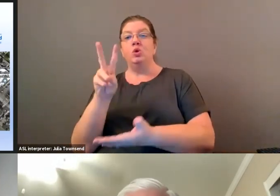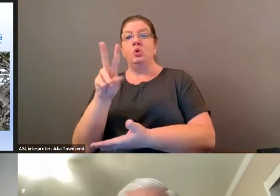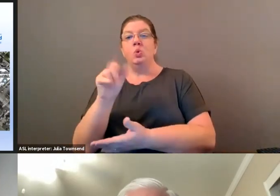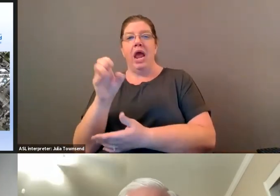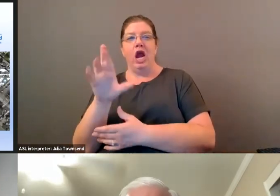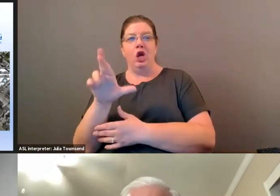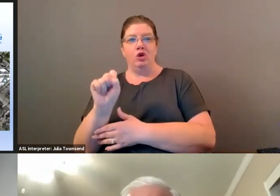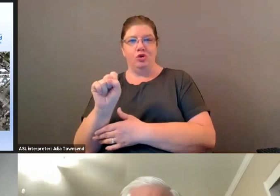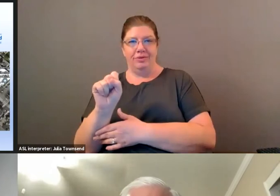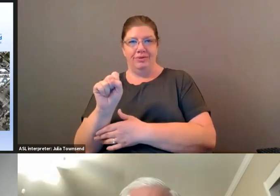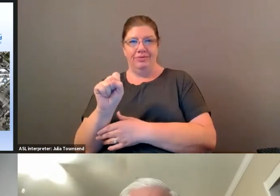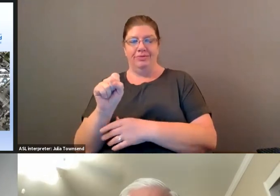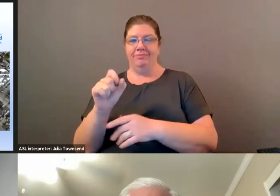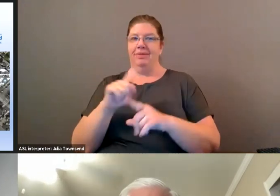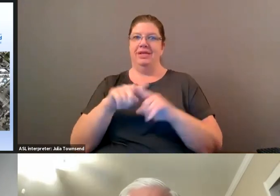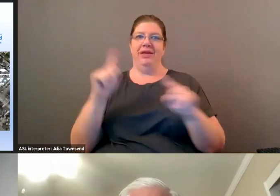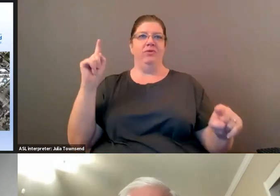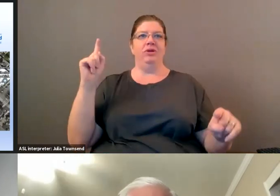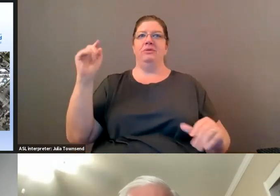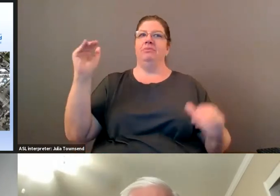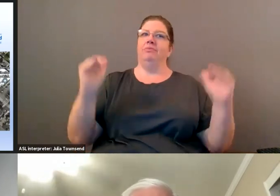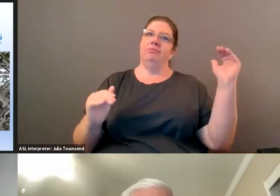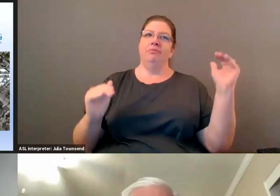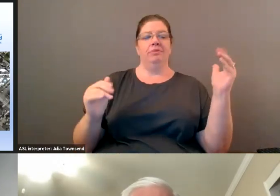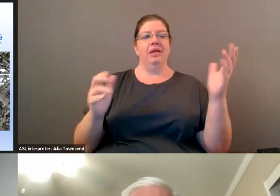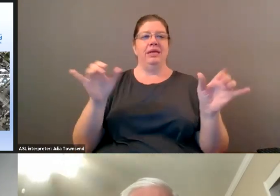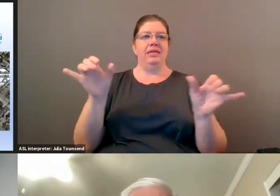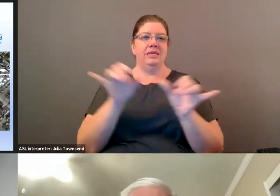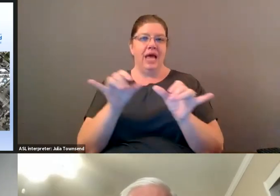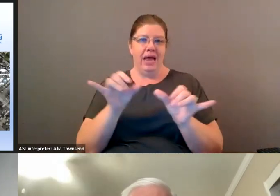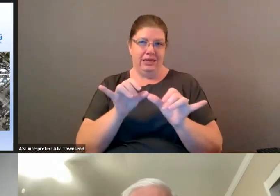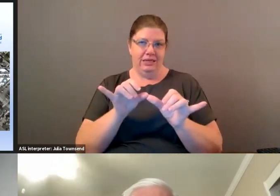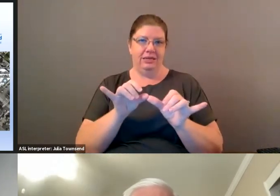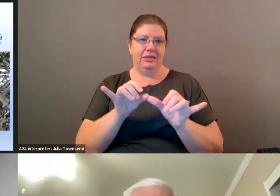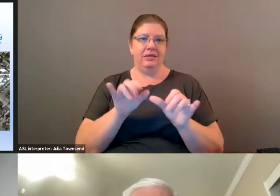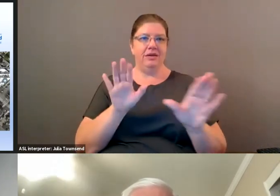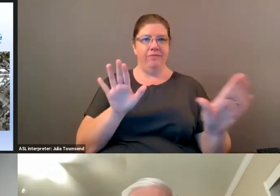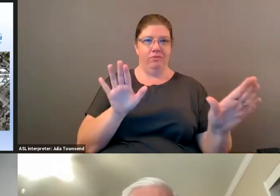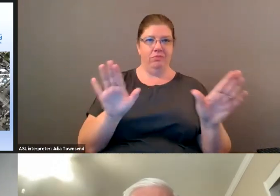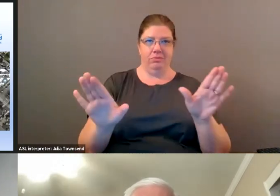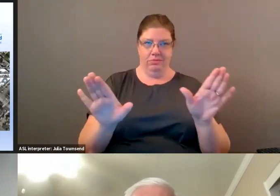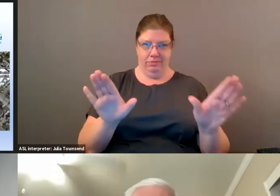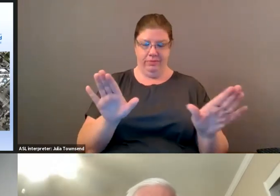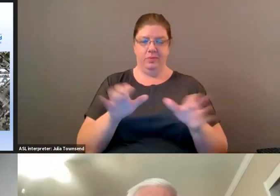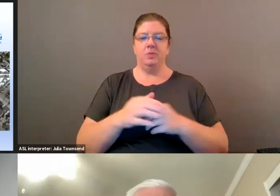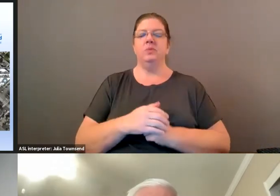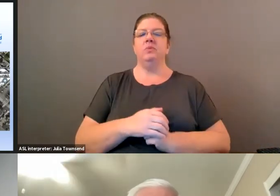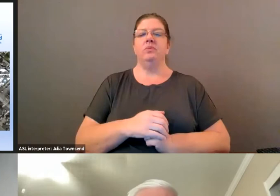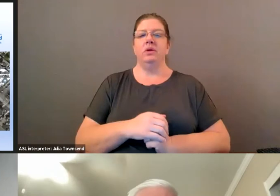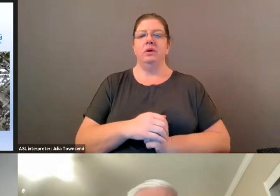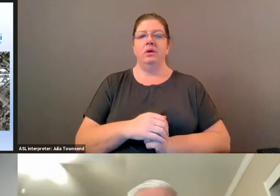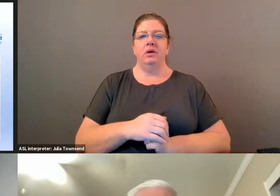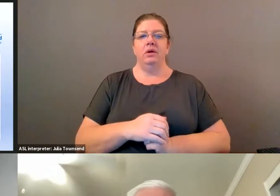So there's quite a disparity in the size of the two locations. Next slide, please.